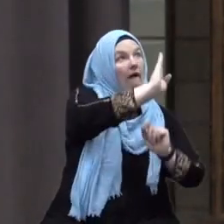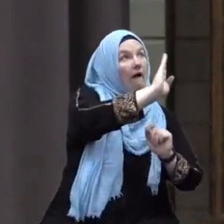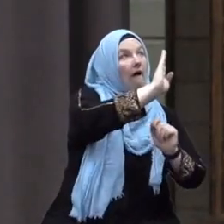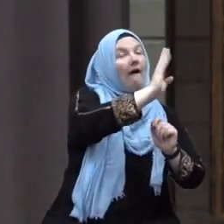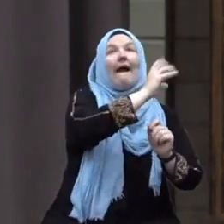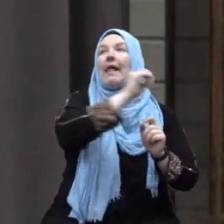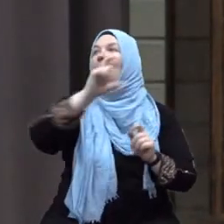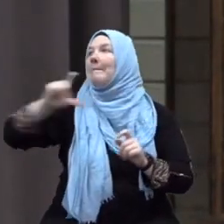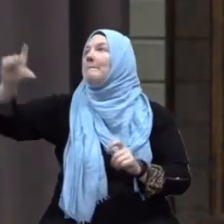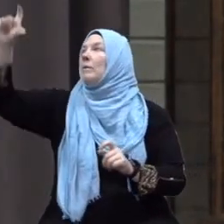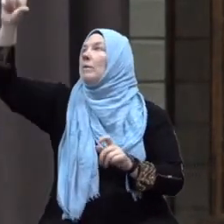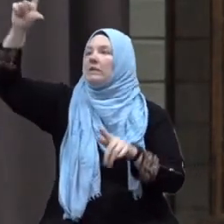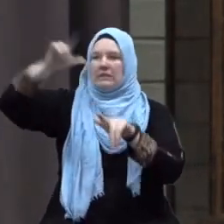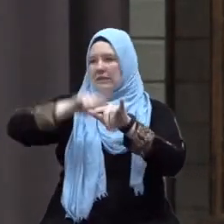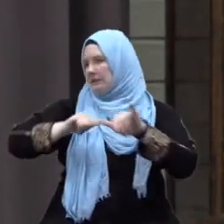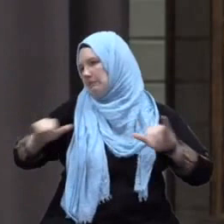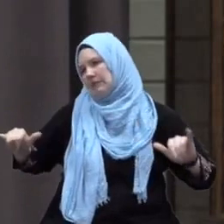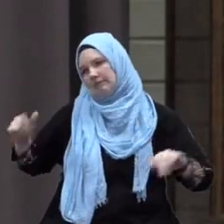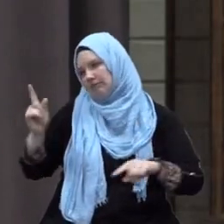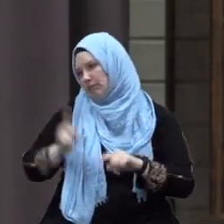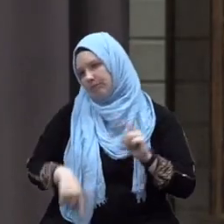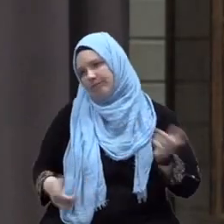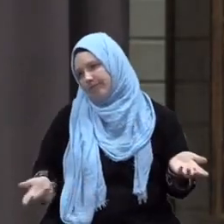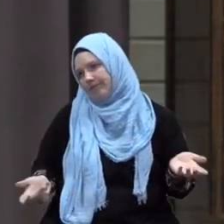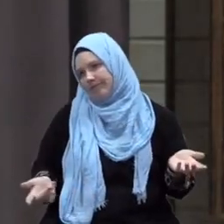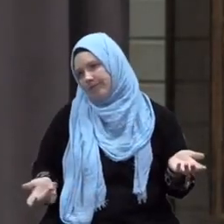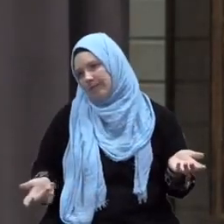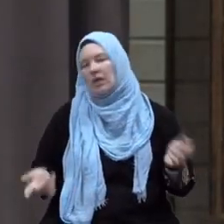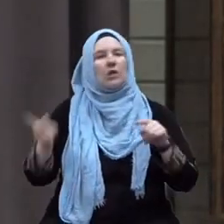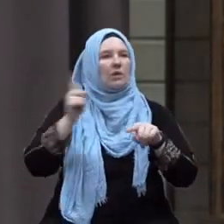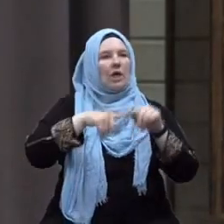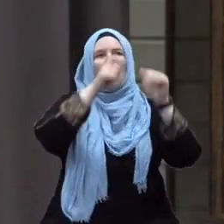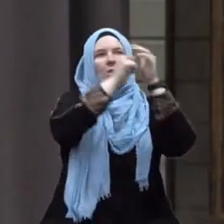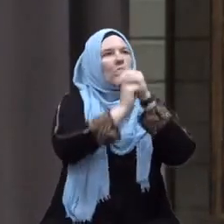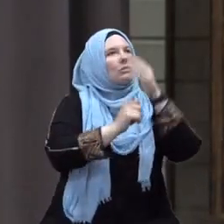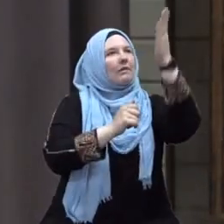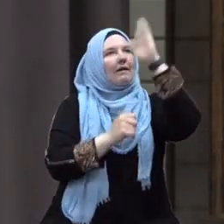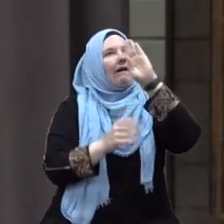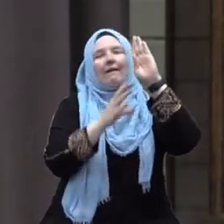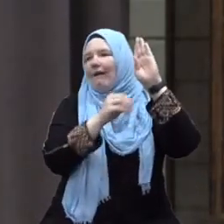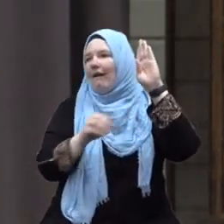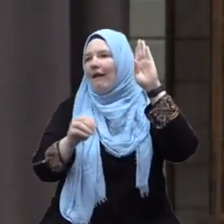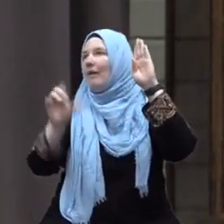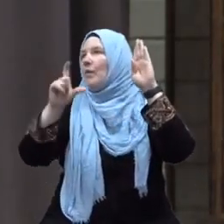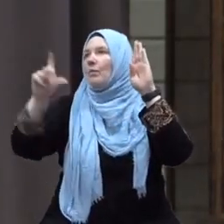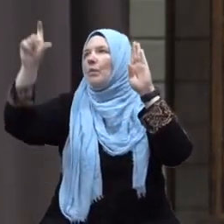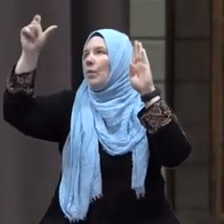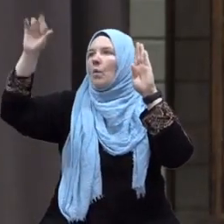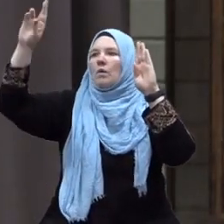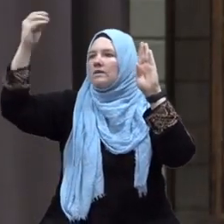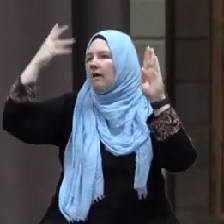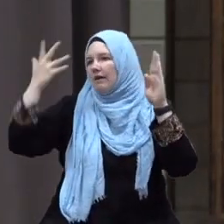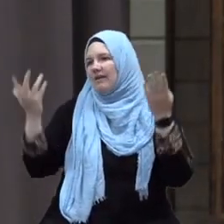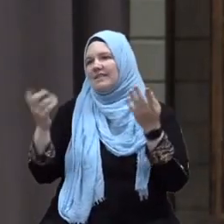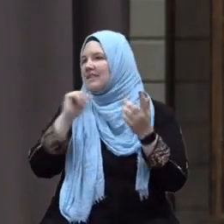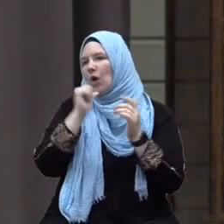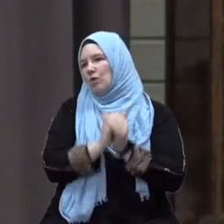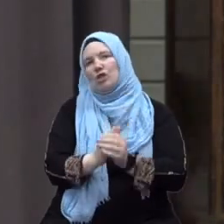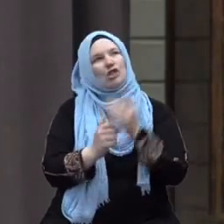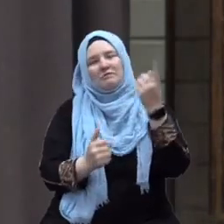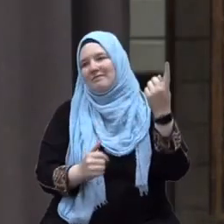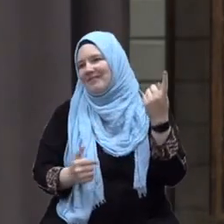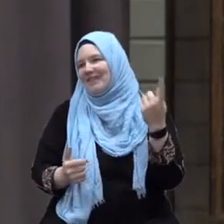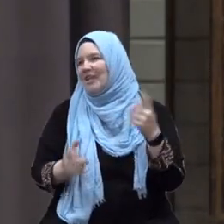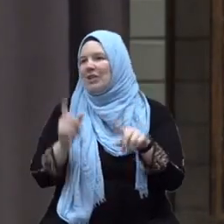You can never worship Allah and worship anyone else next to Him. This is not worship.